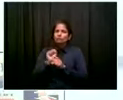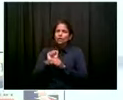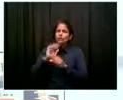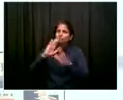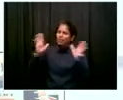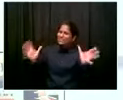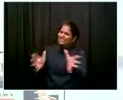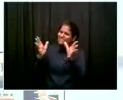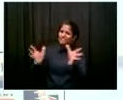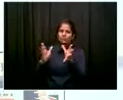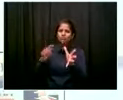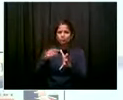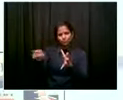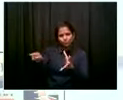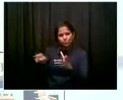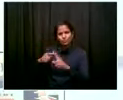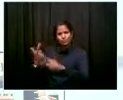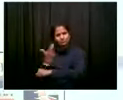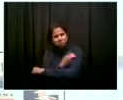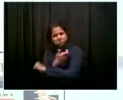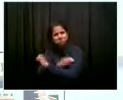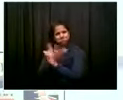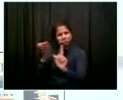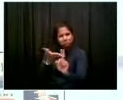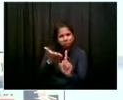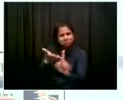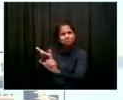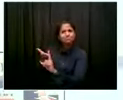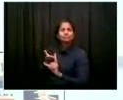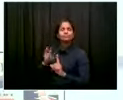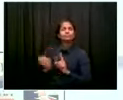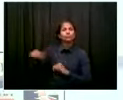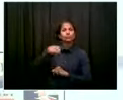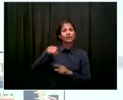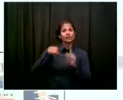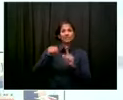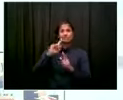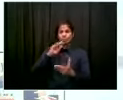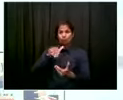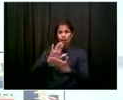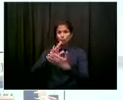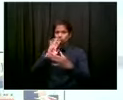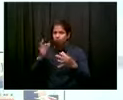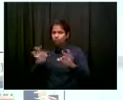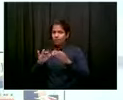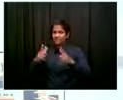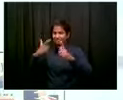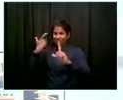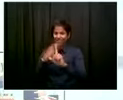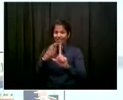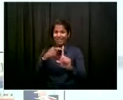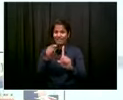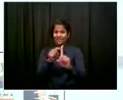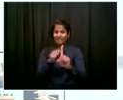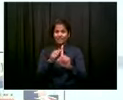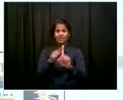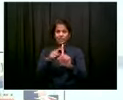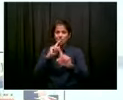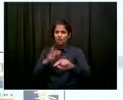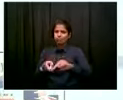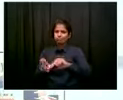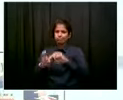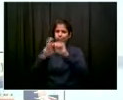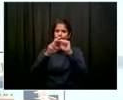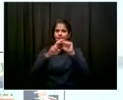improved vaccination rates and we're going to continue focusing those efforts to get as many people vaccinated